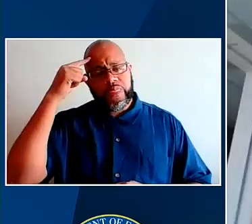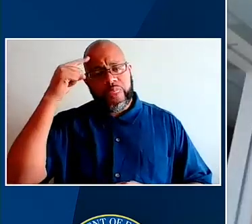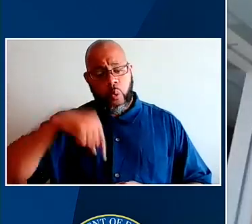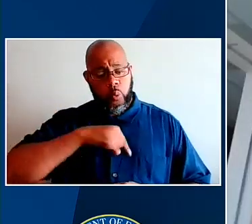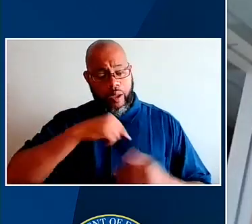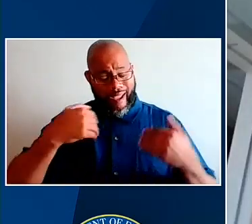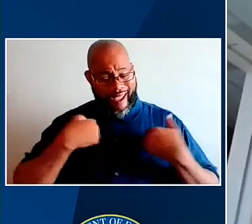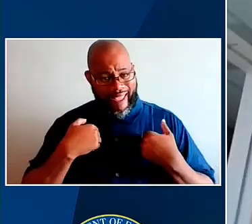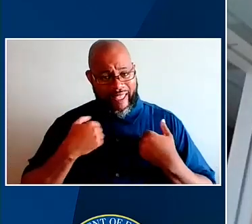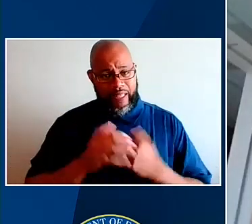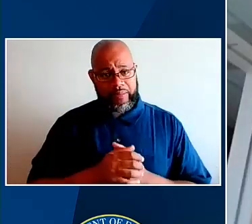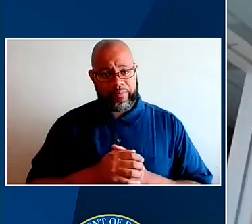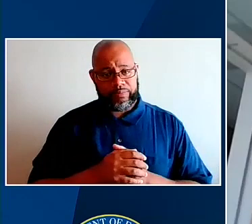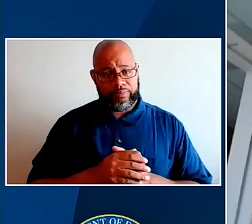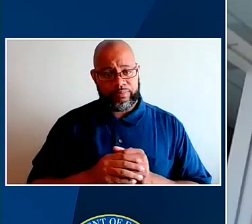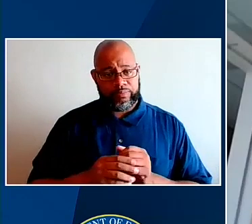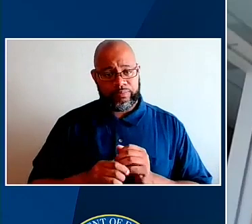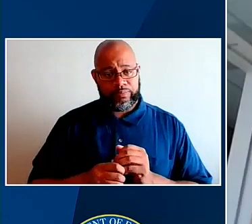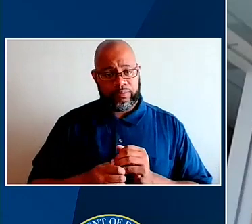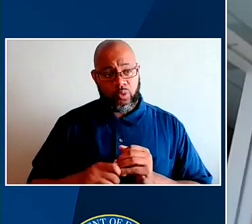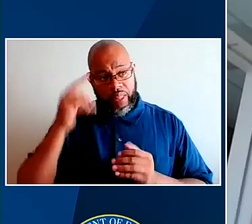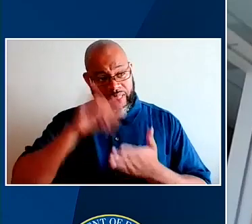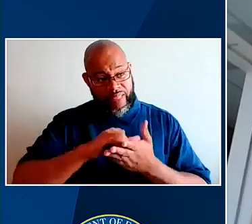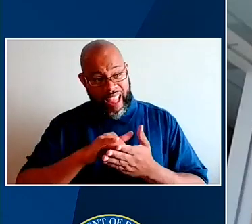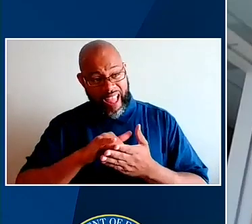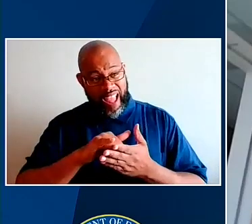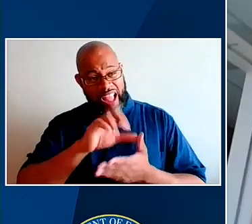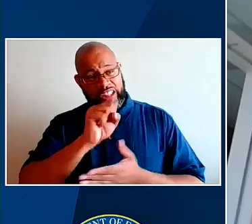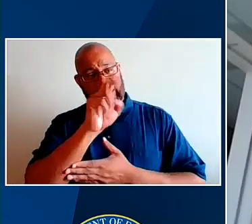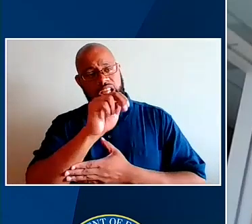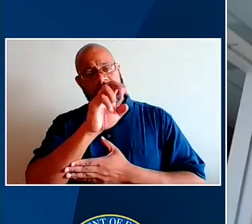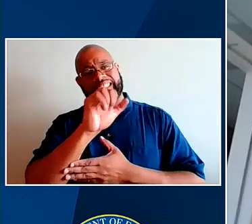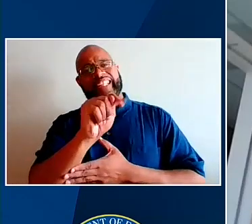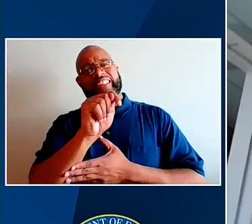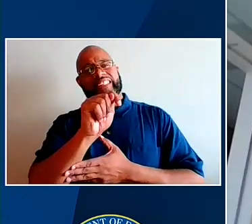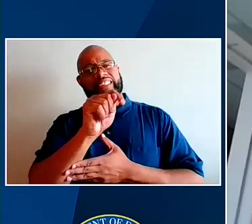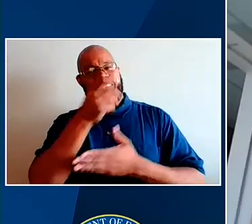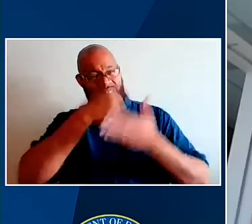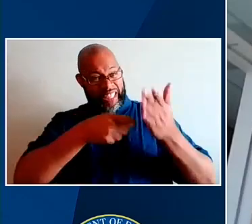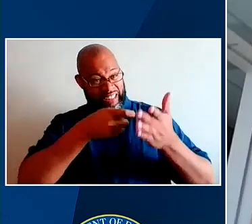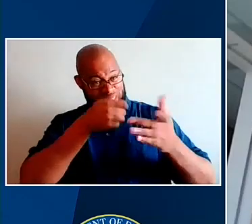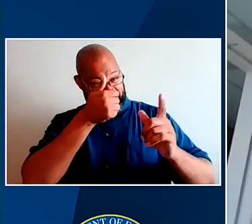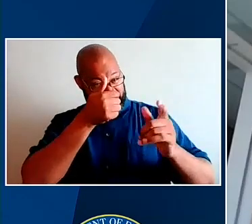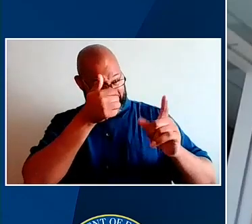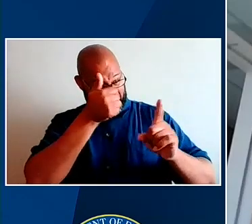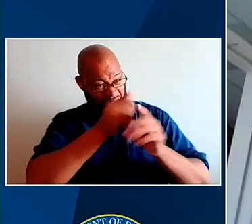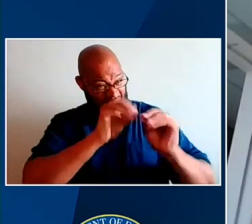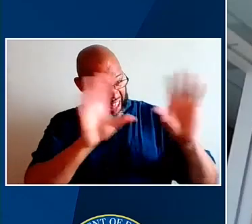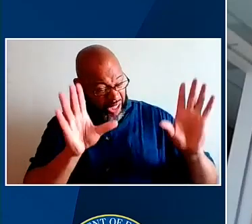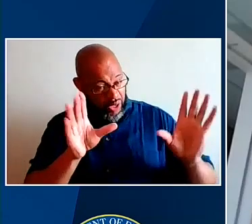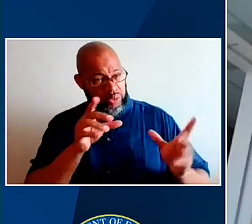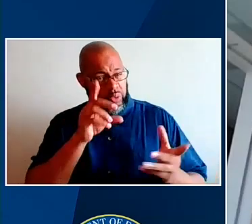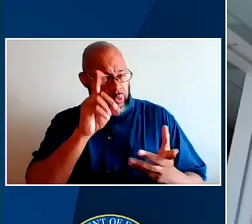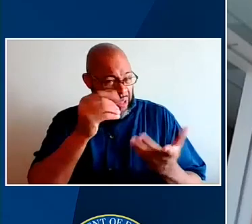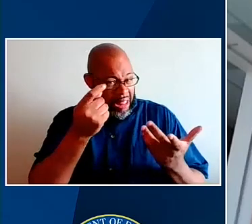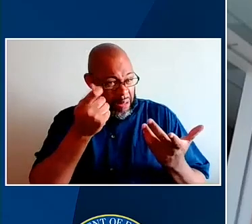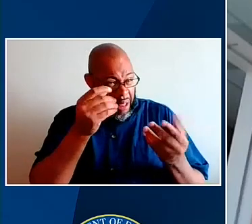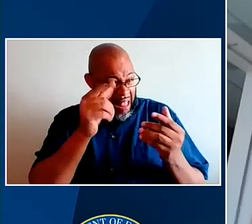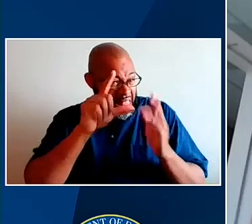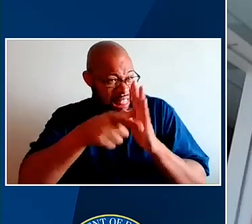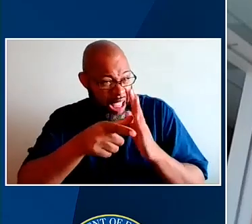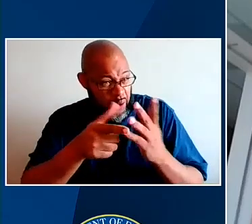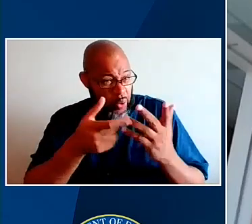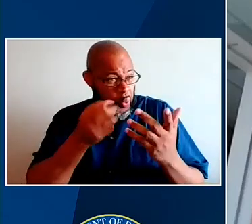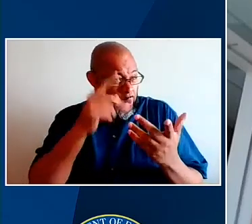was, do you think that sunset fees is self-explanatory, or I mean, you do a little bit later, or do you